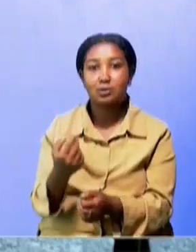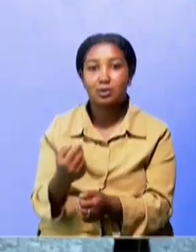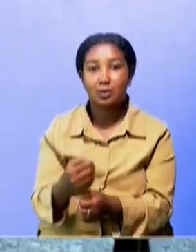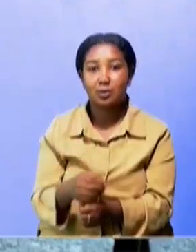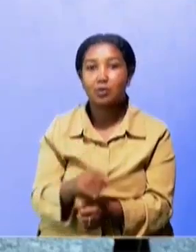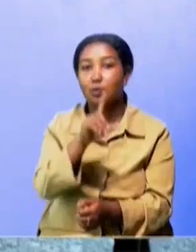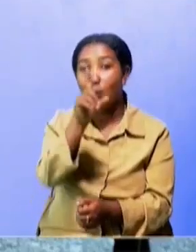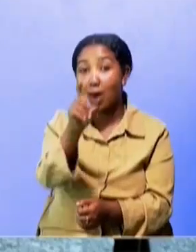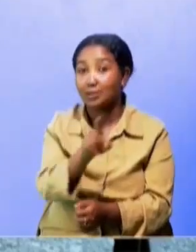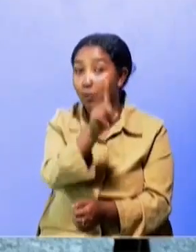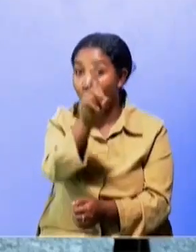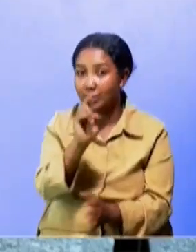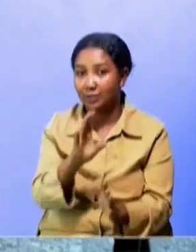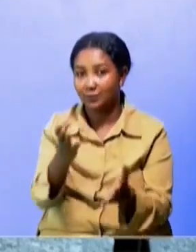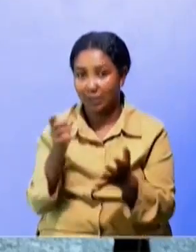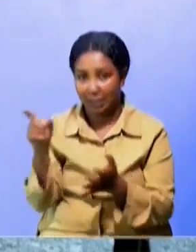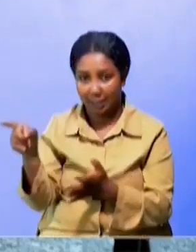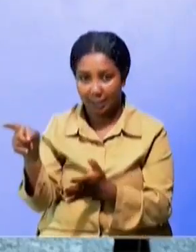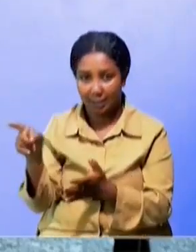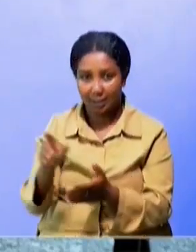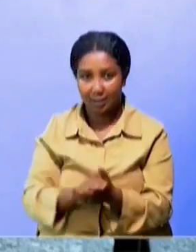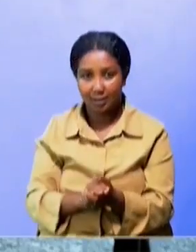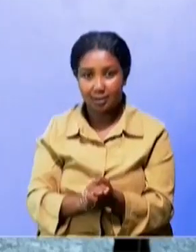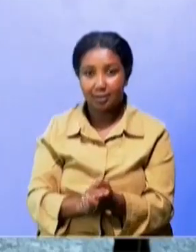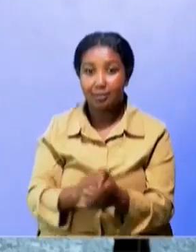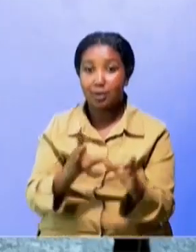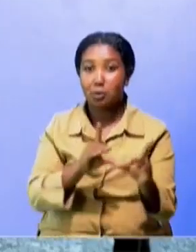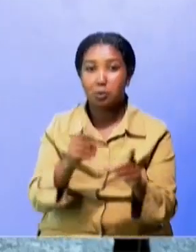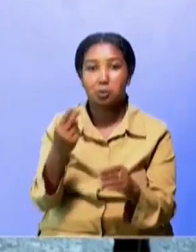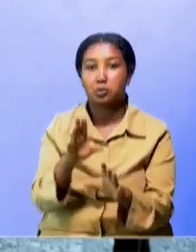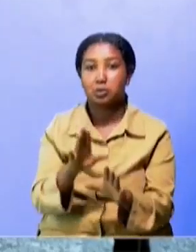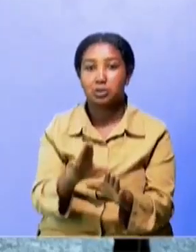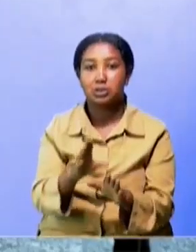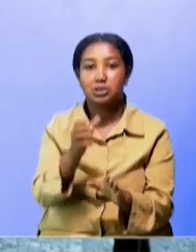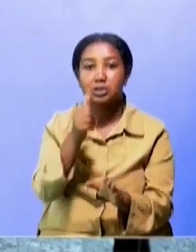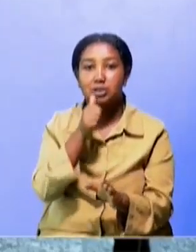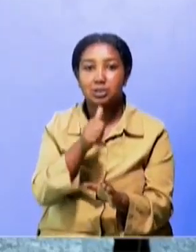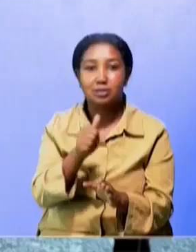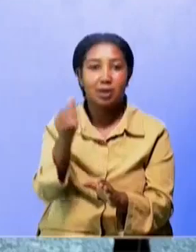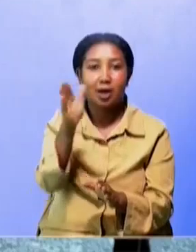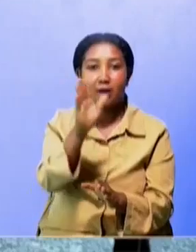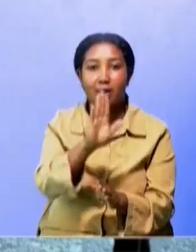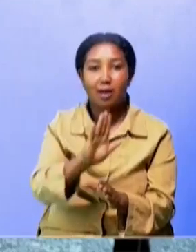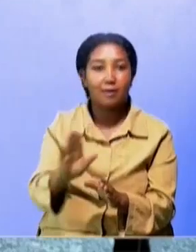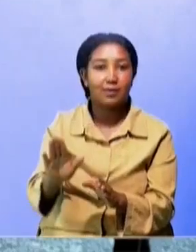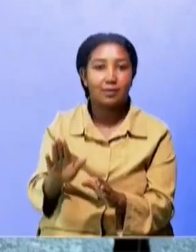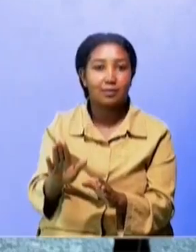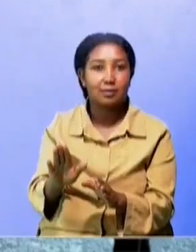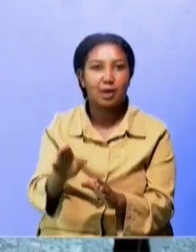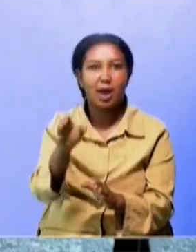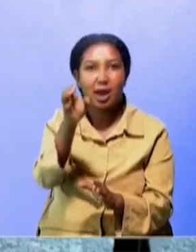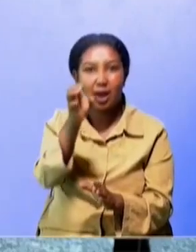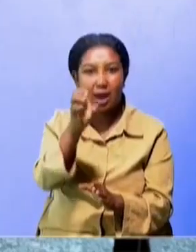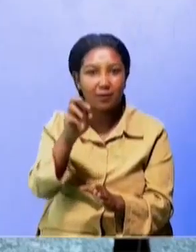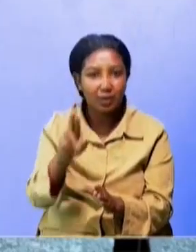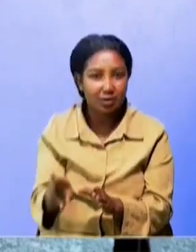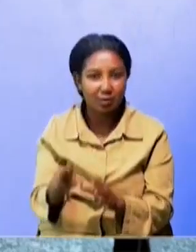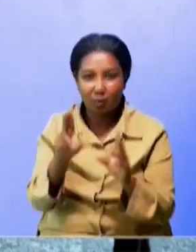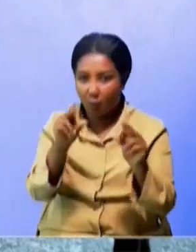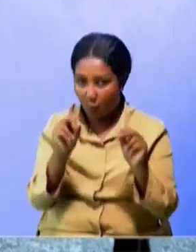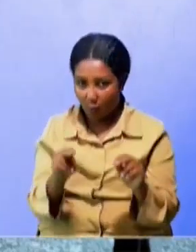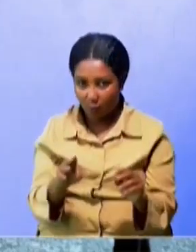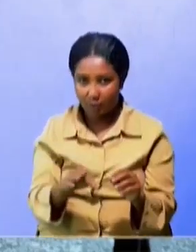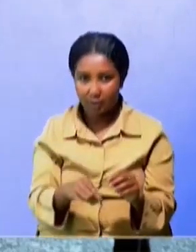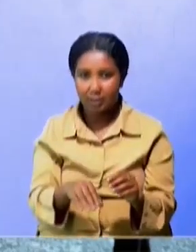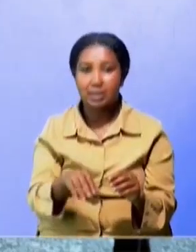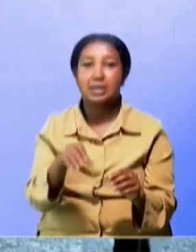ask for question. Yeah. But don't use that. She has ever visited Lalibela. No. She has never